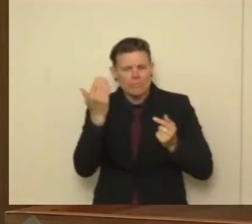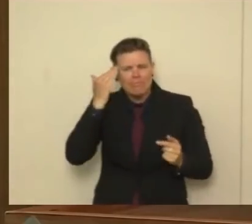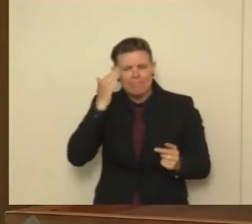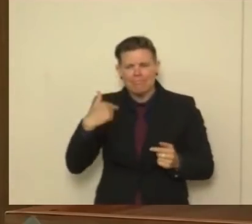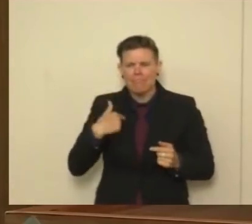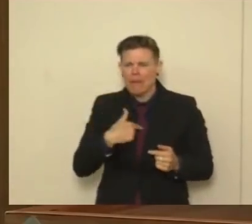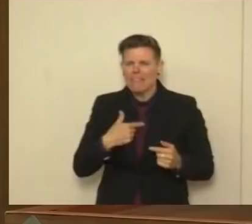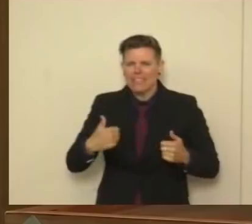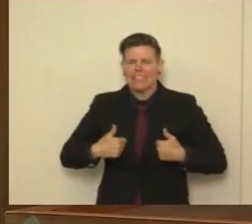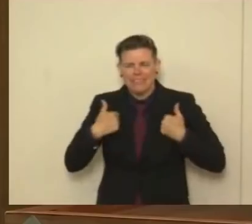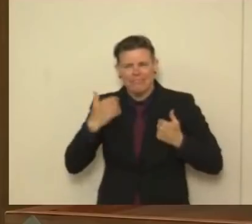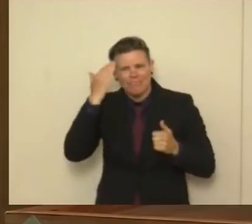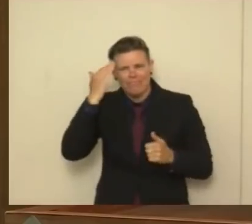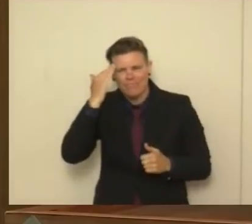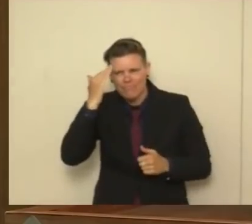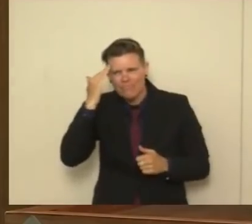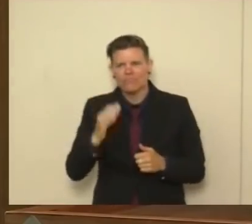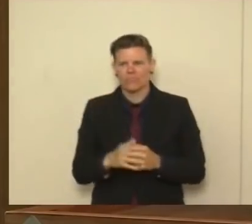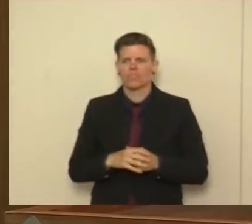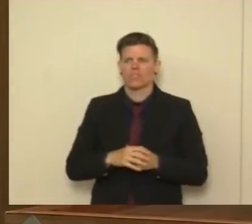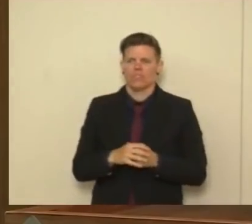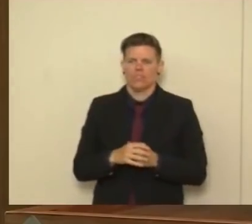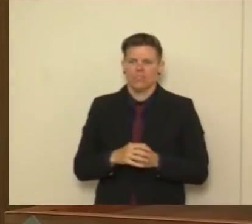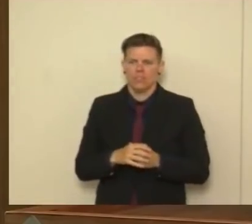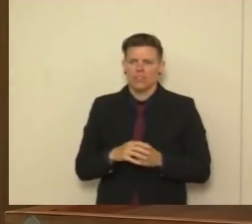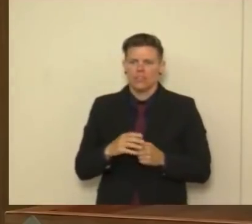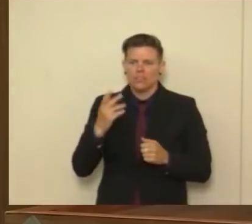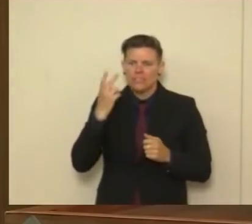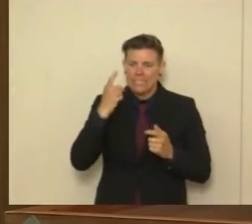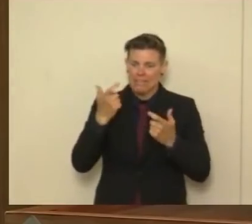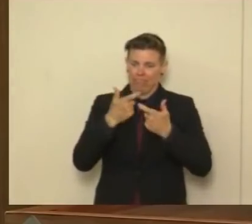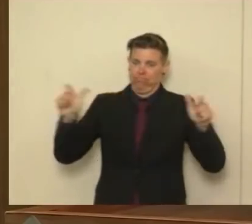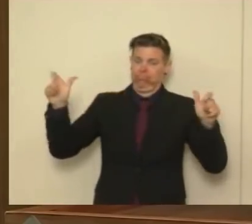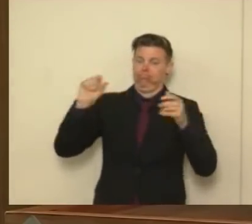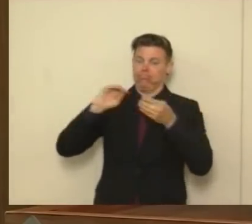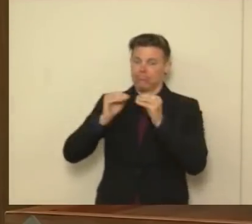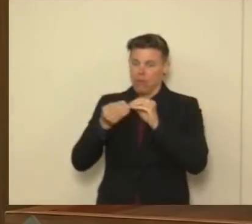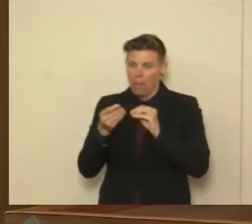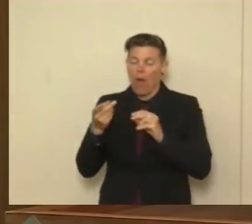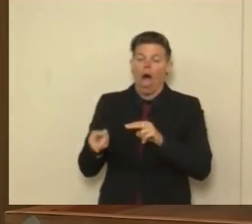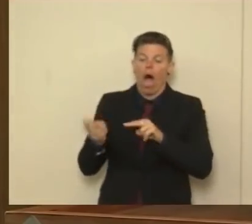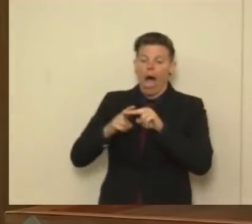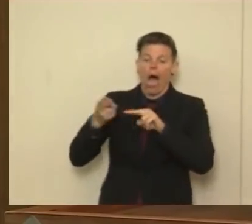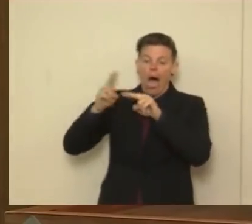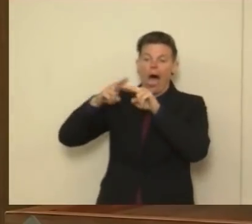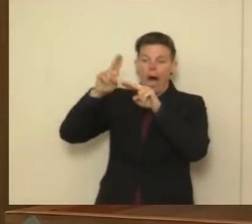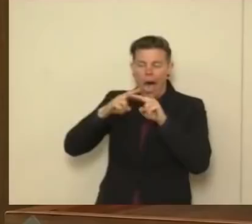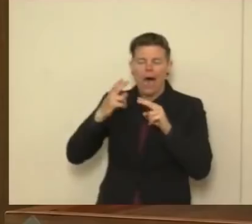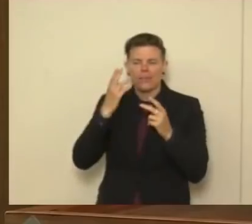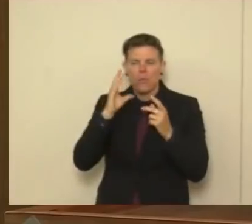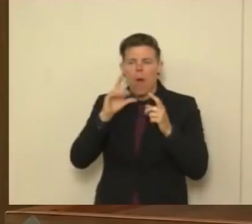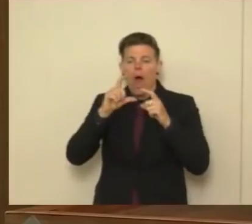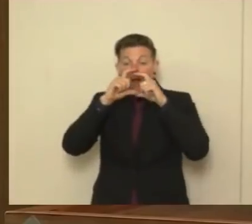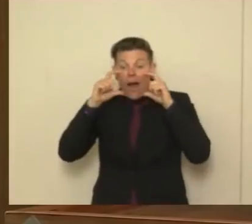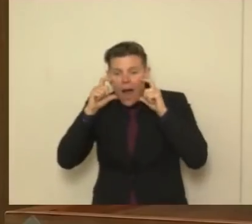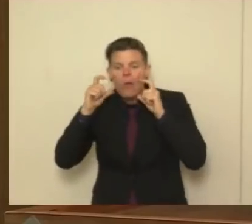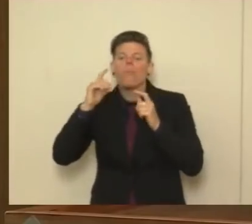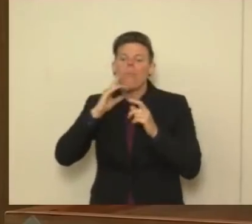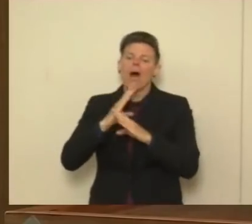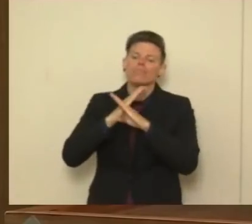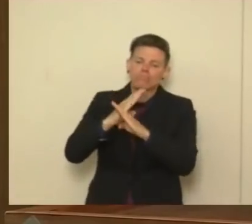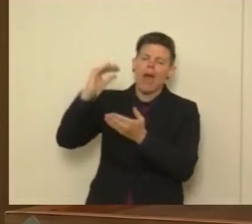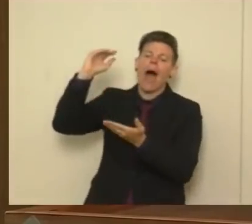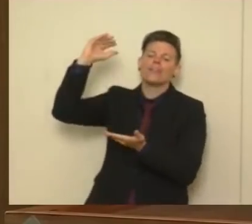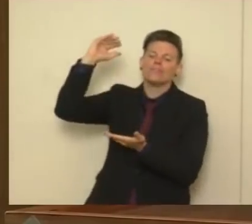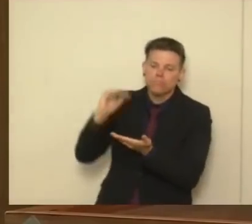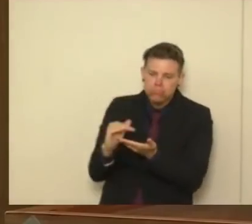see a huge increase in mask wearing that will make a difference in spread, bring those numbers back down so we can do those things we're